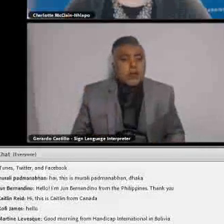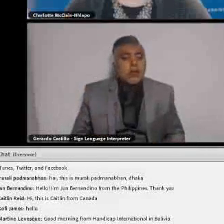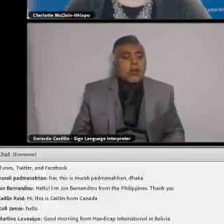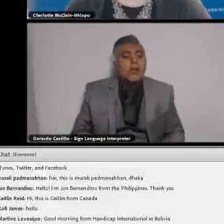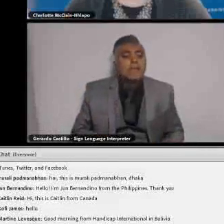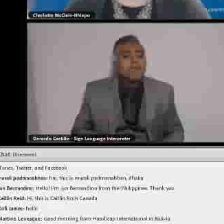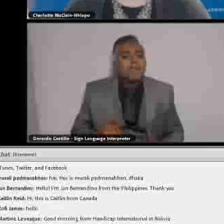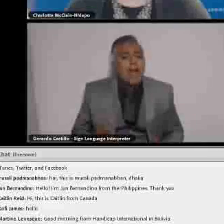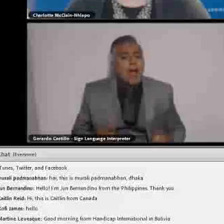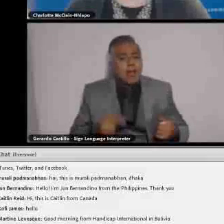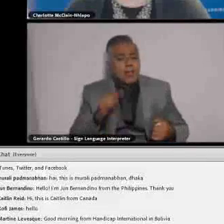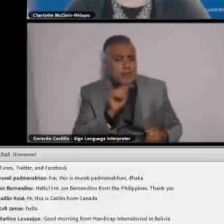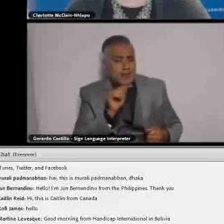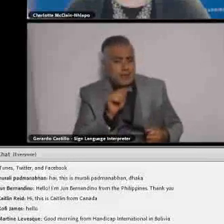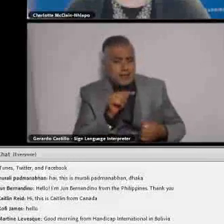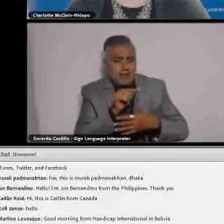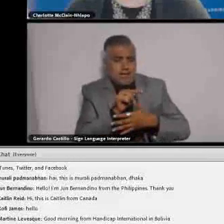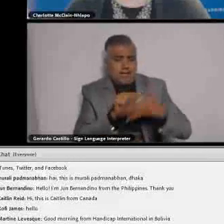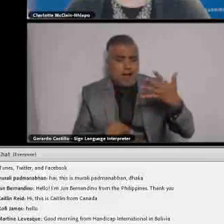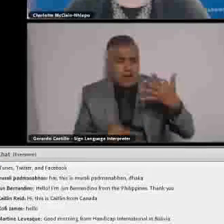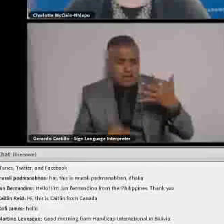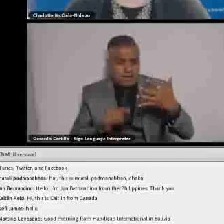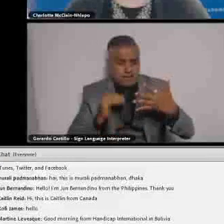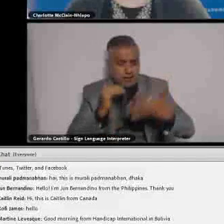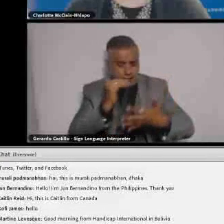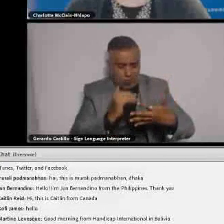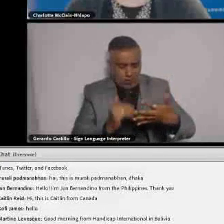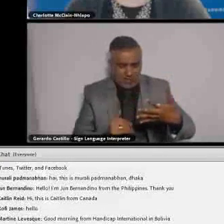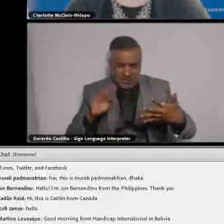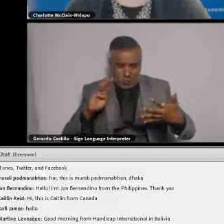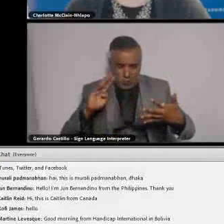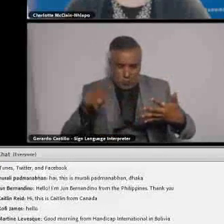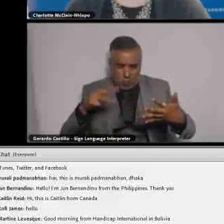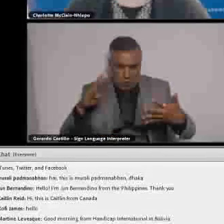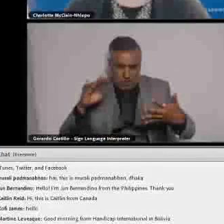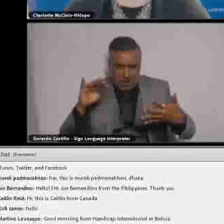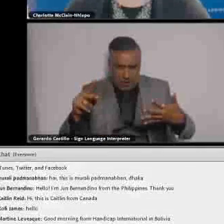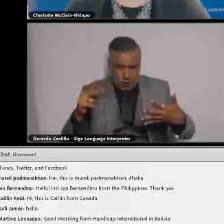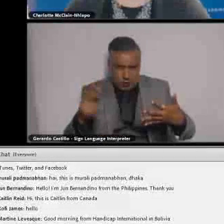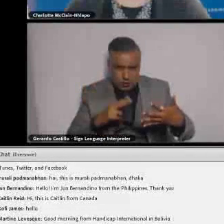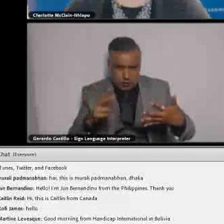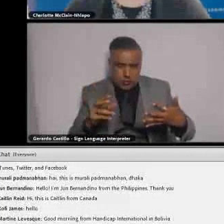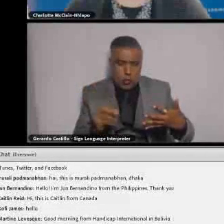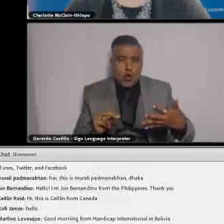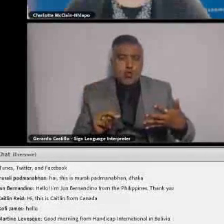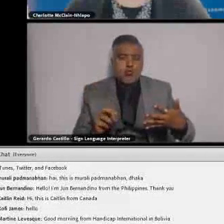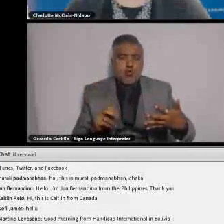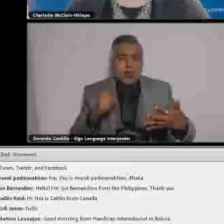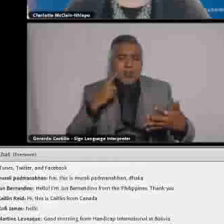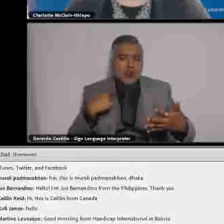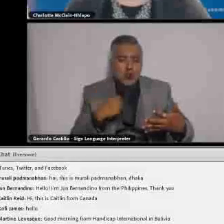5 components that the bank uses are a bit more nuanced because we work in these different